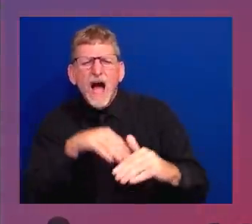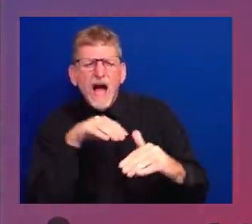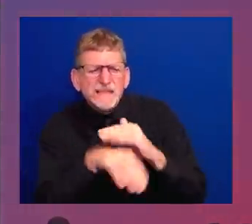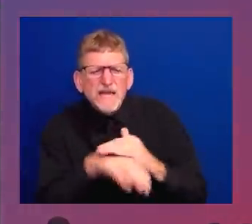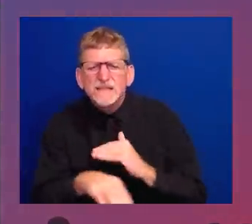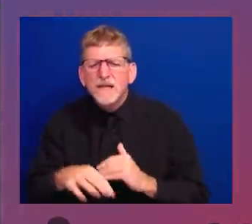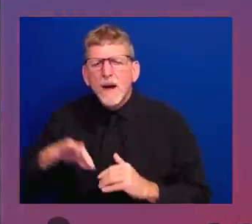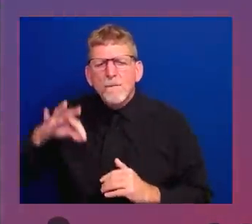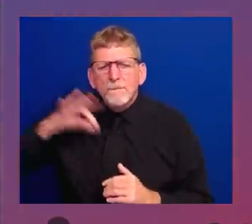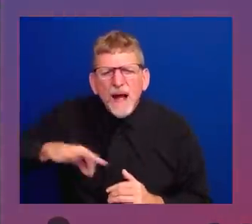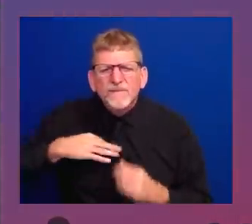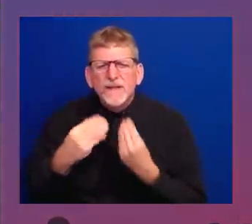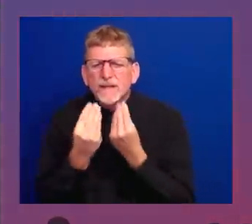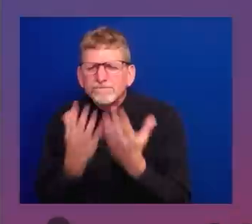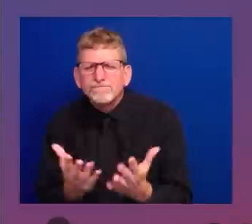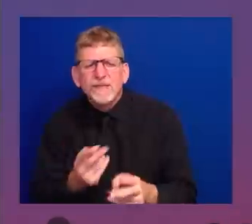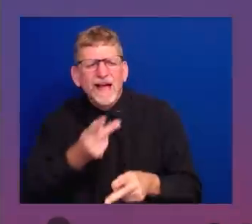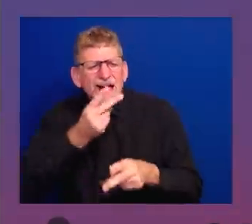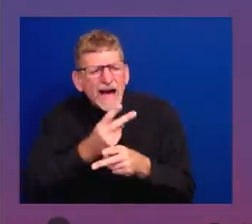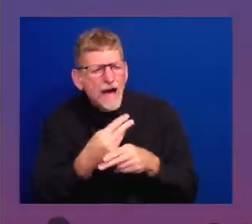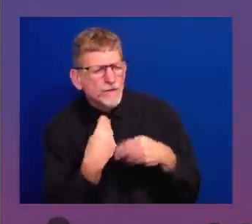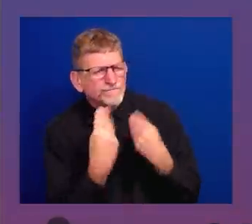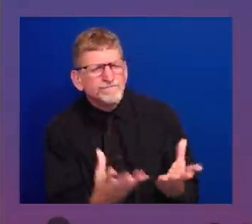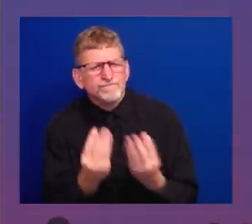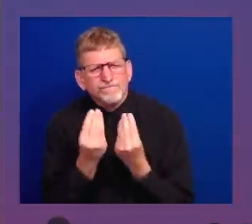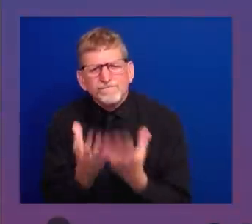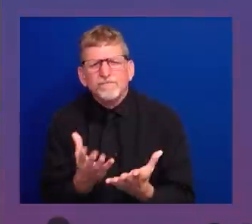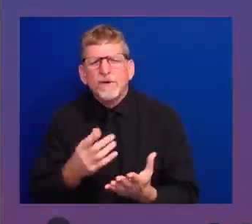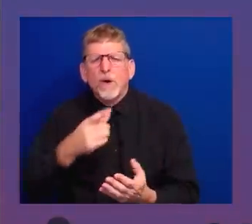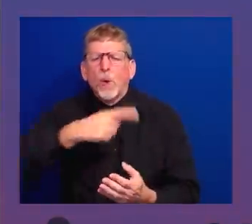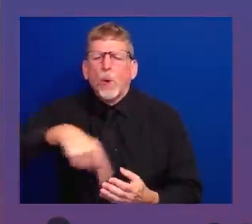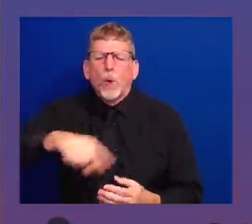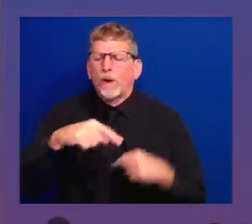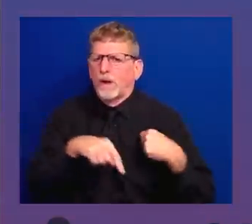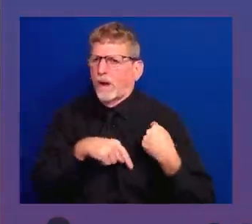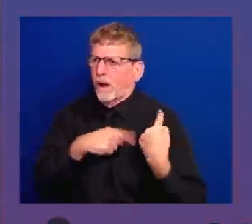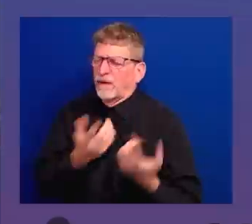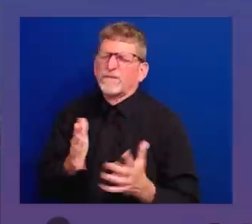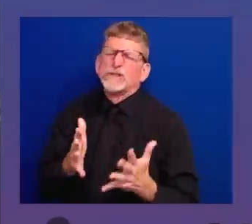they've waited far too long and they shouldn't wait a moment longer.